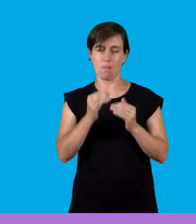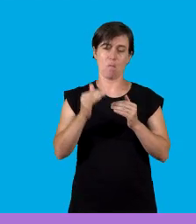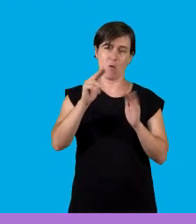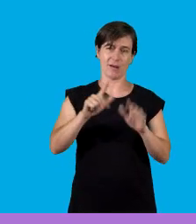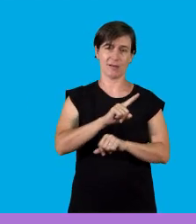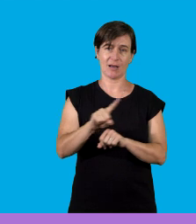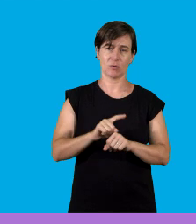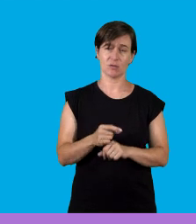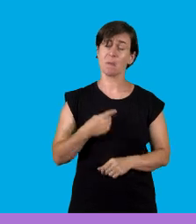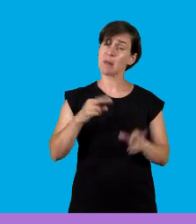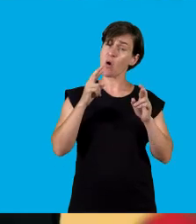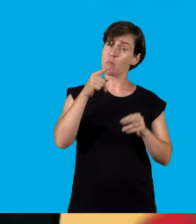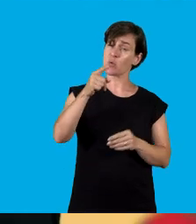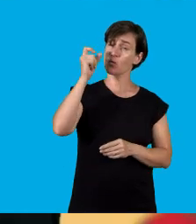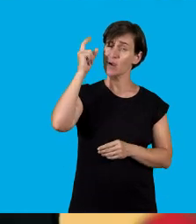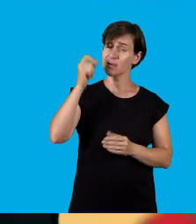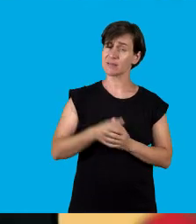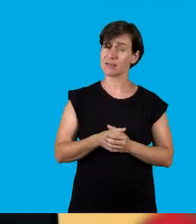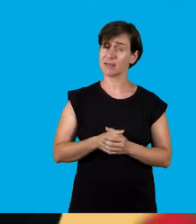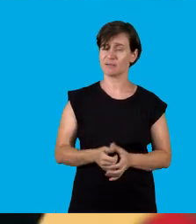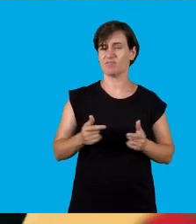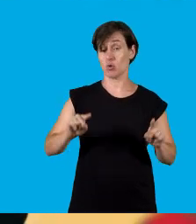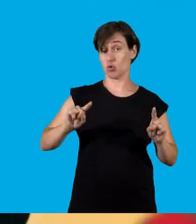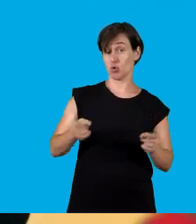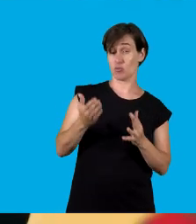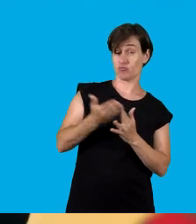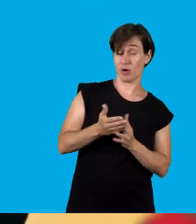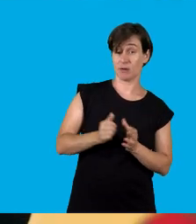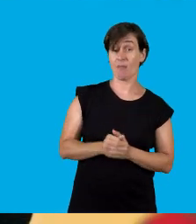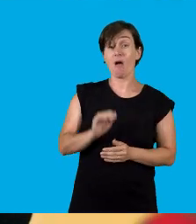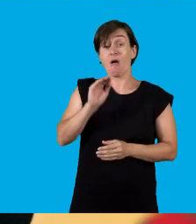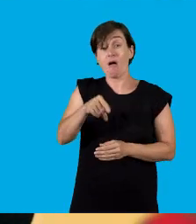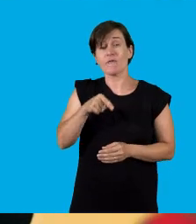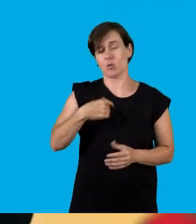3 hours. Guys, I hope that's clear to all of you. Let us take a quick